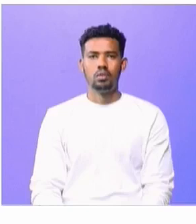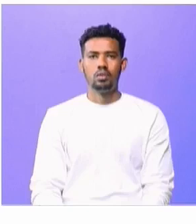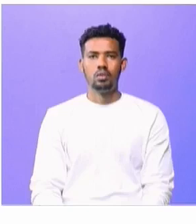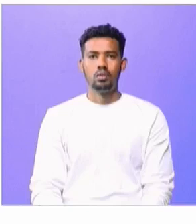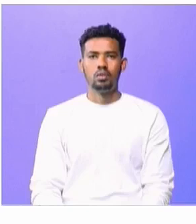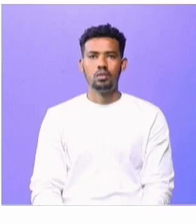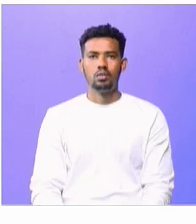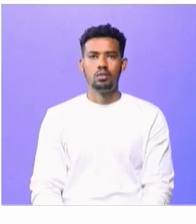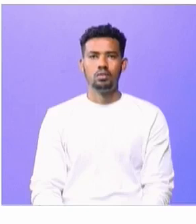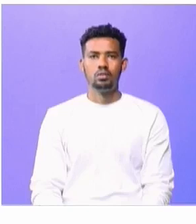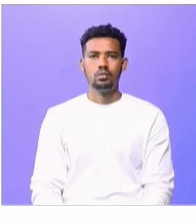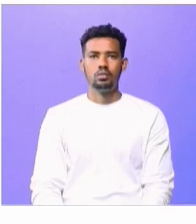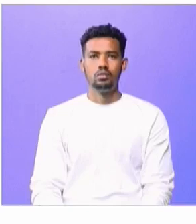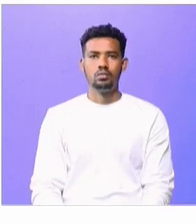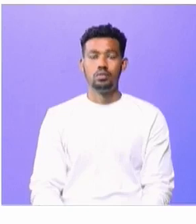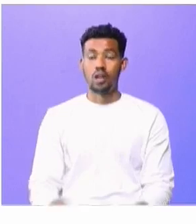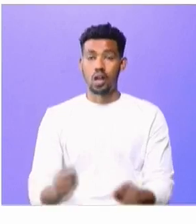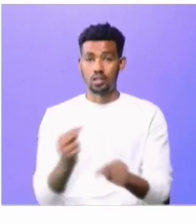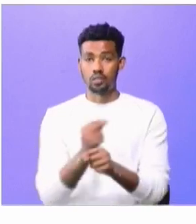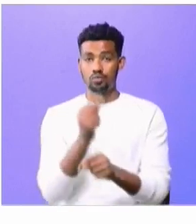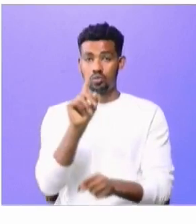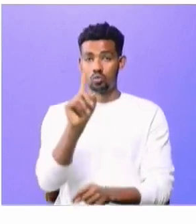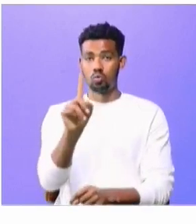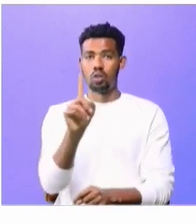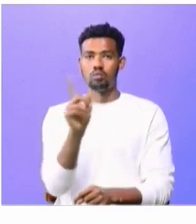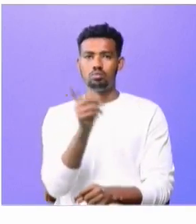the blanks.